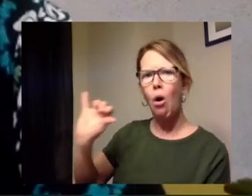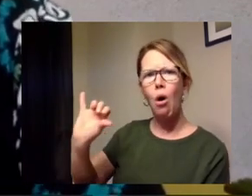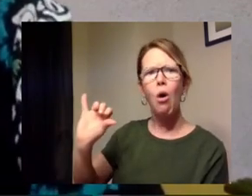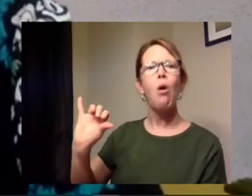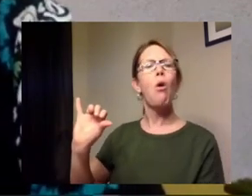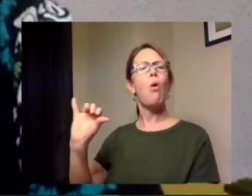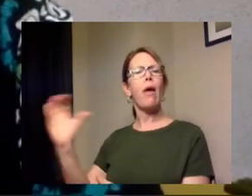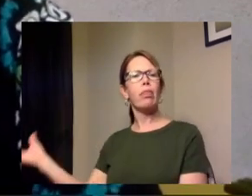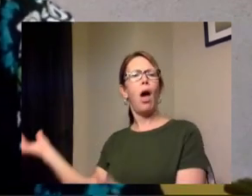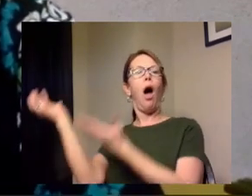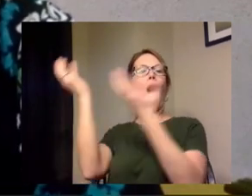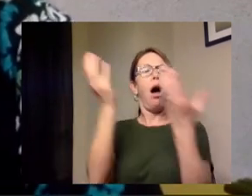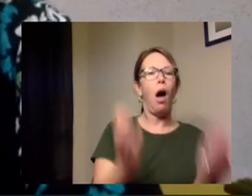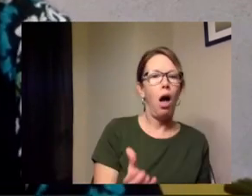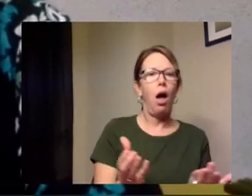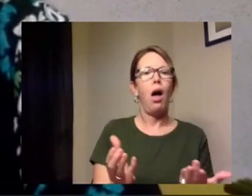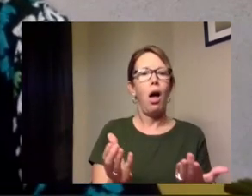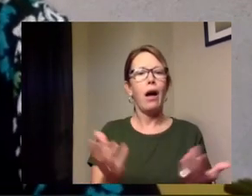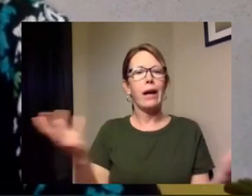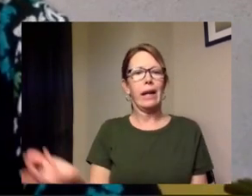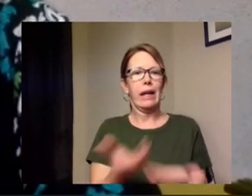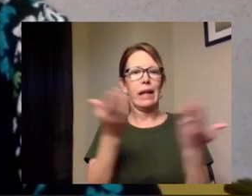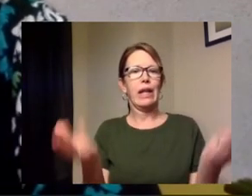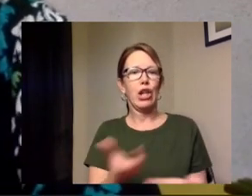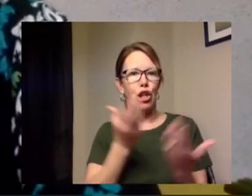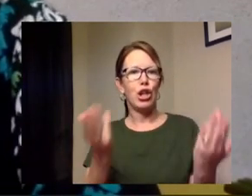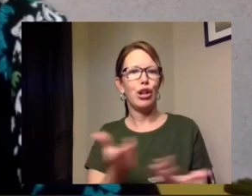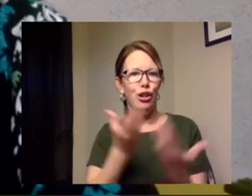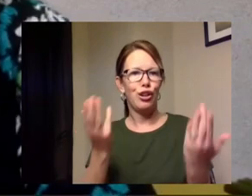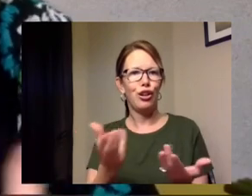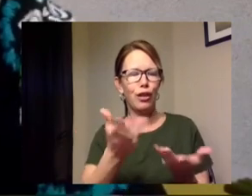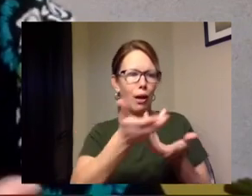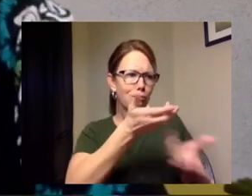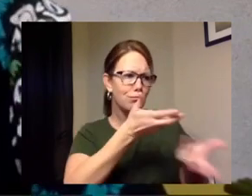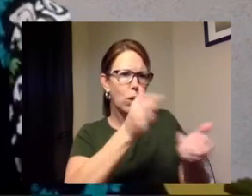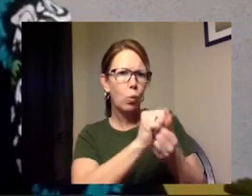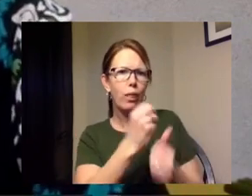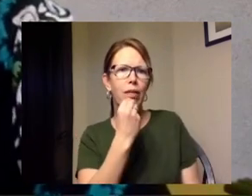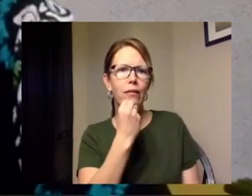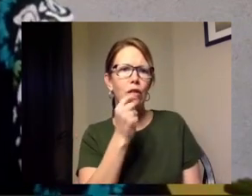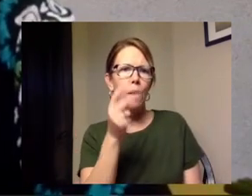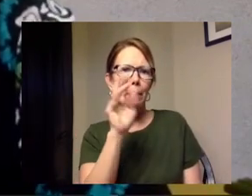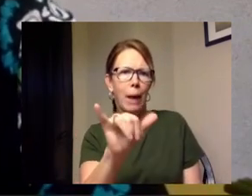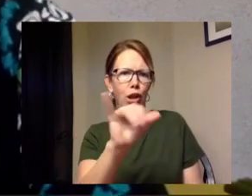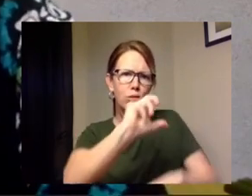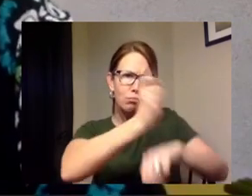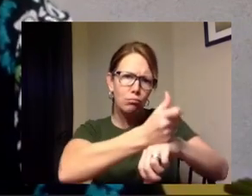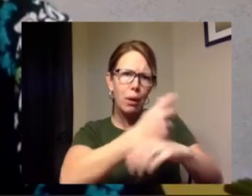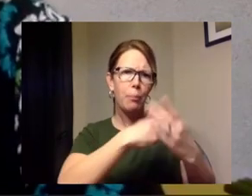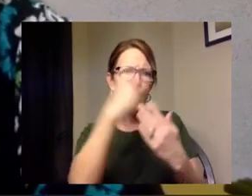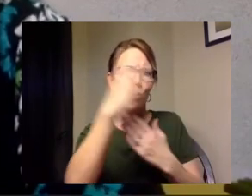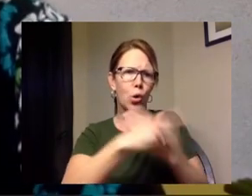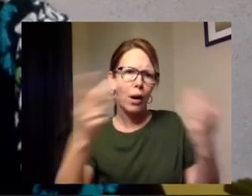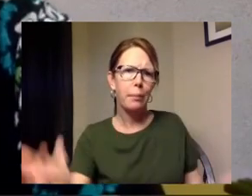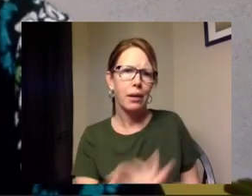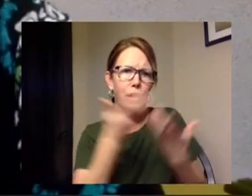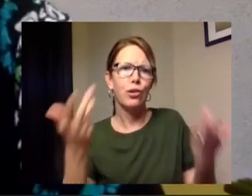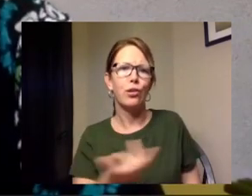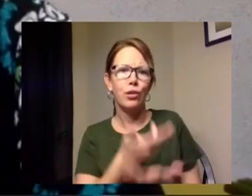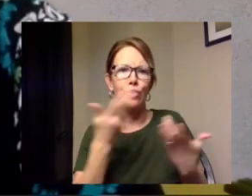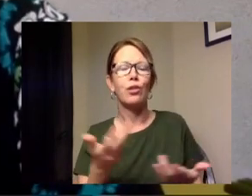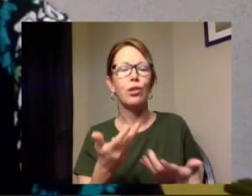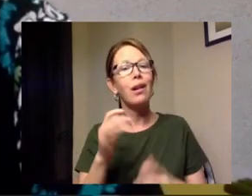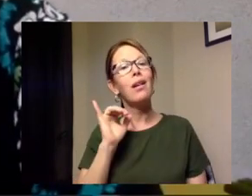with the food pantry to organize um the program here and essentially it